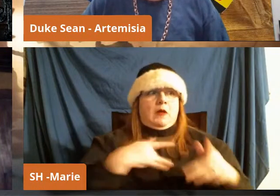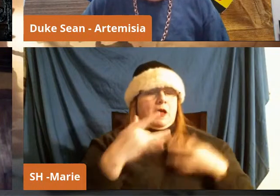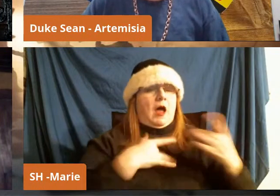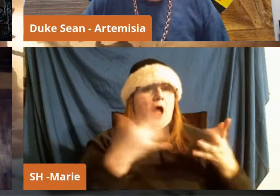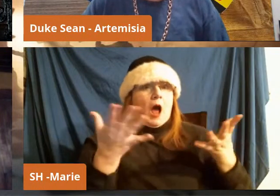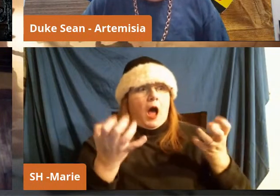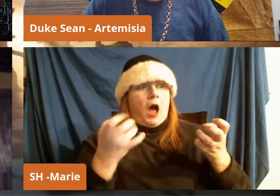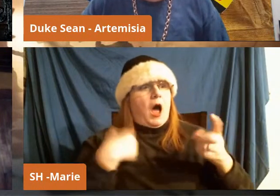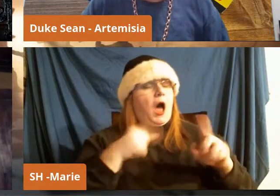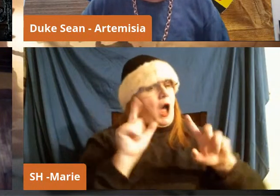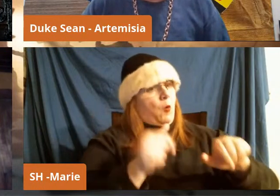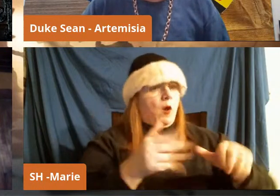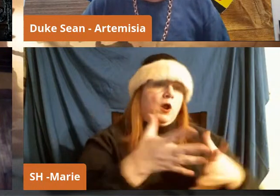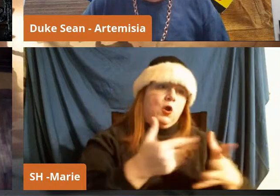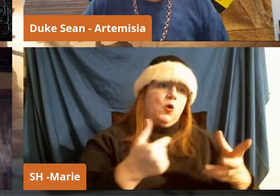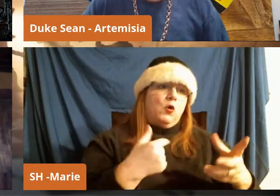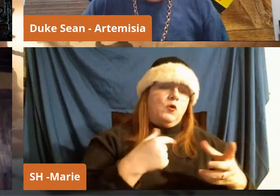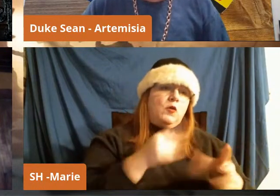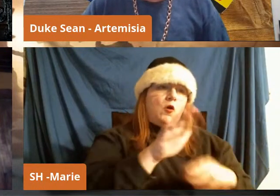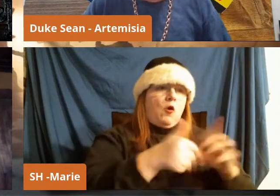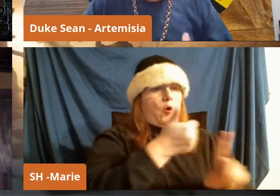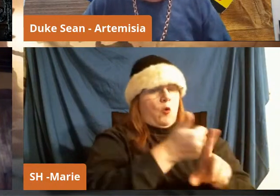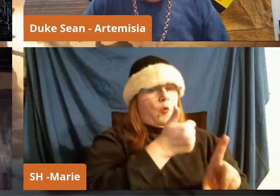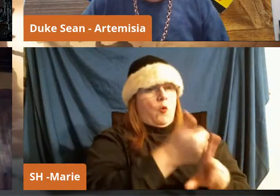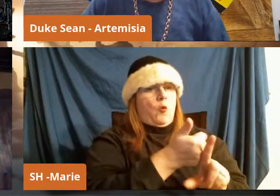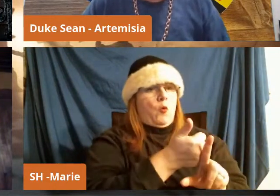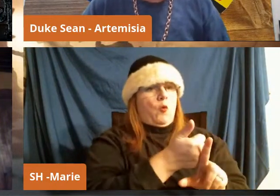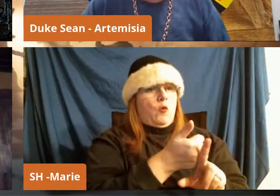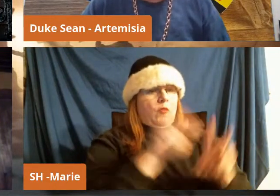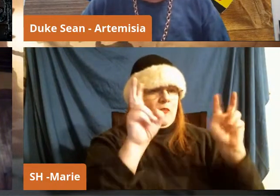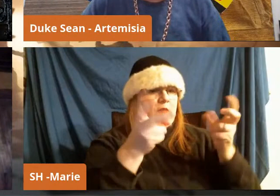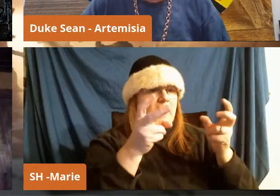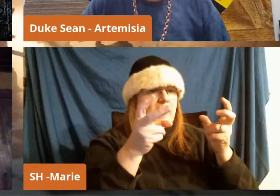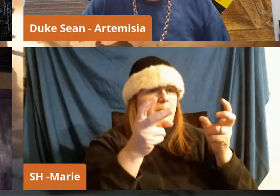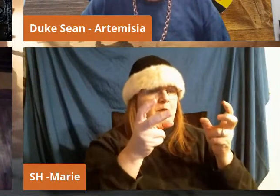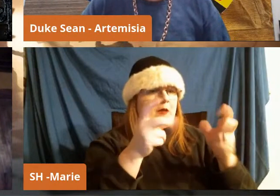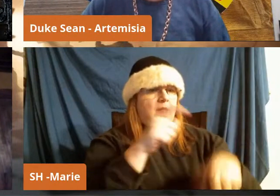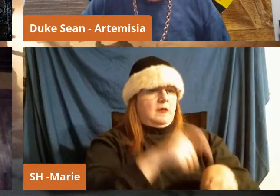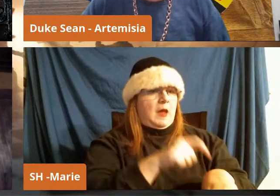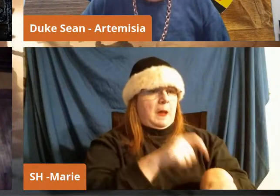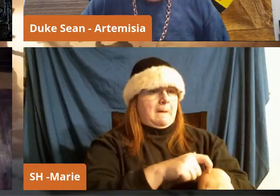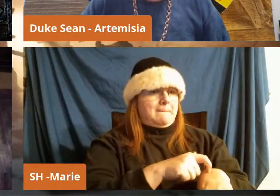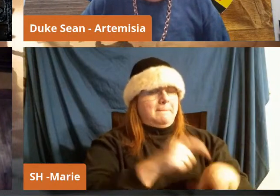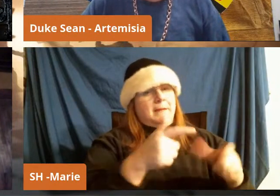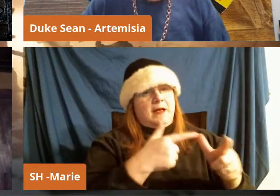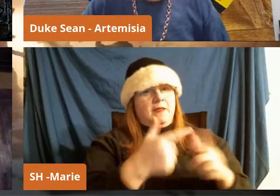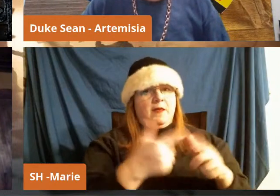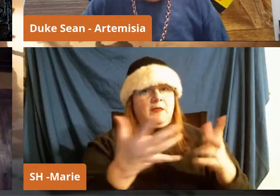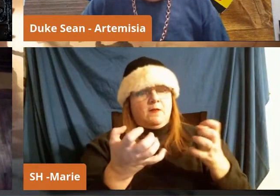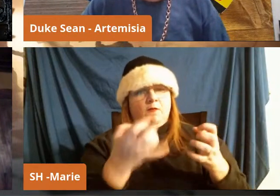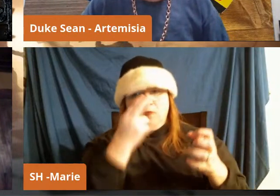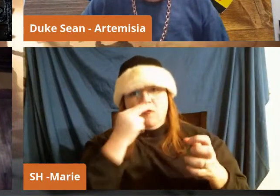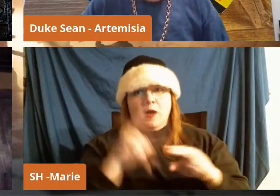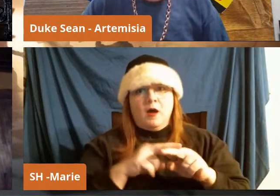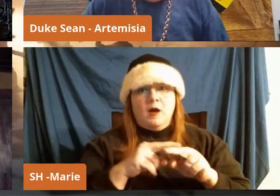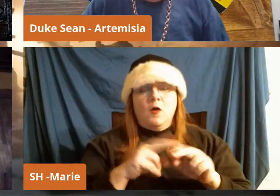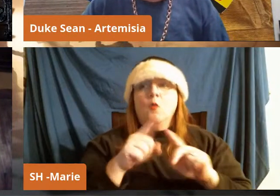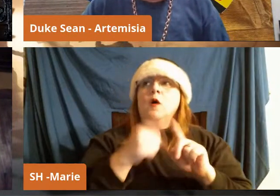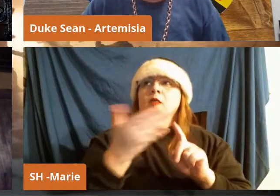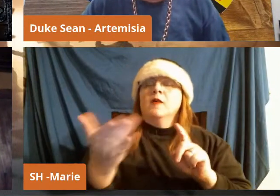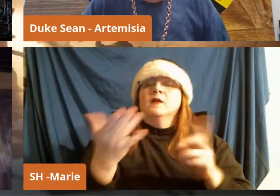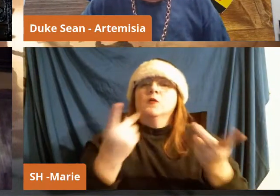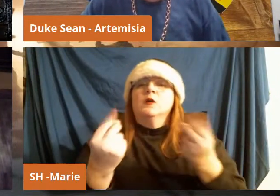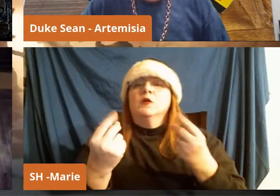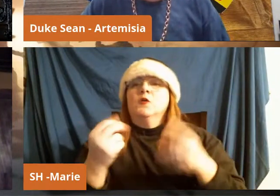making their own themed event, and and they were lots of fun. And so one of the ones that we used to